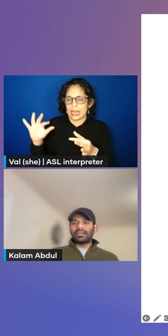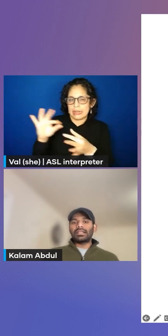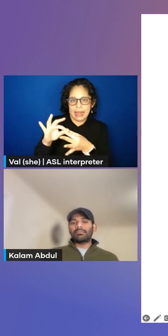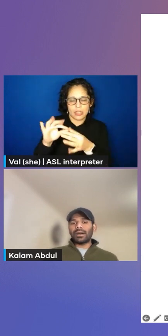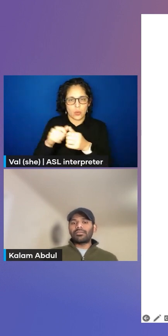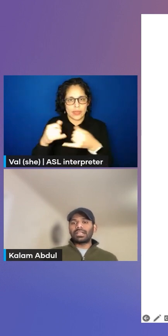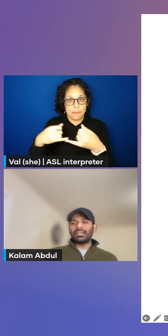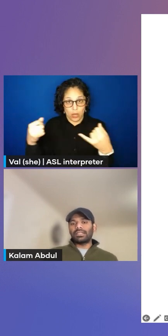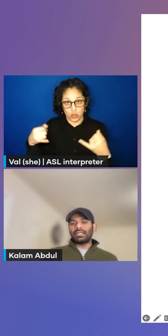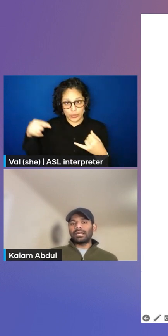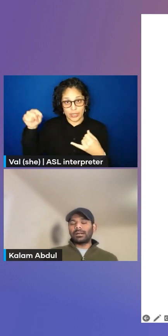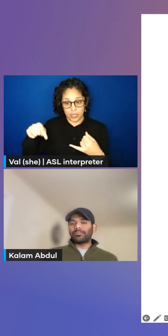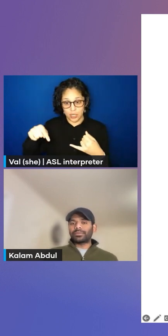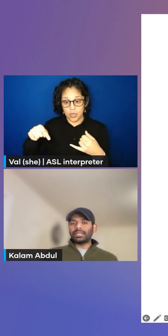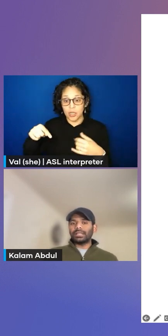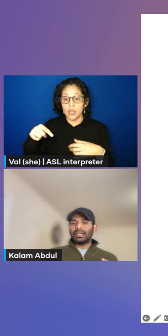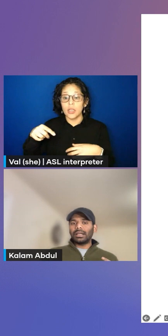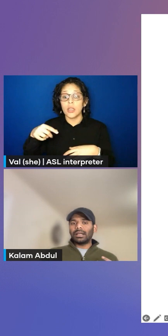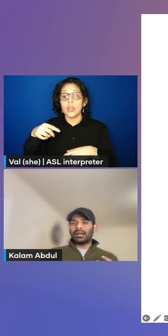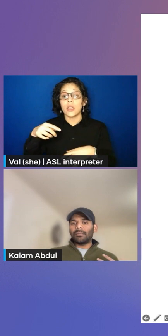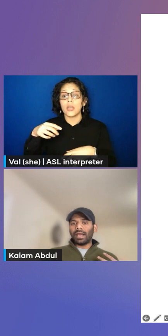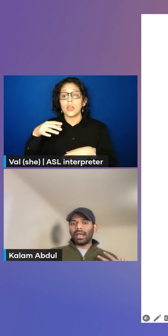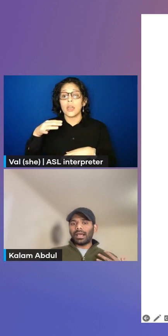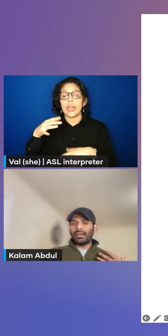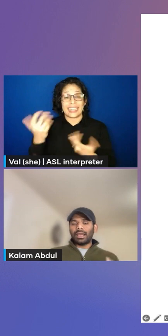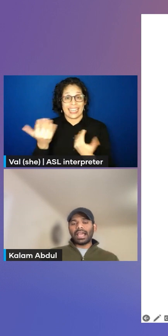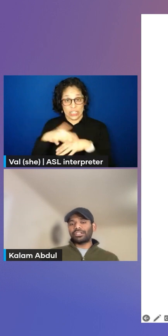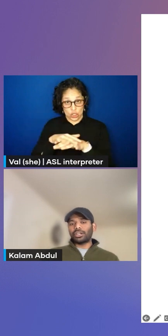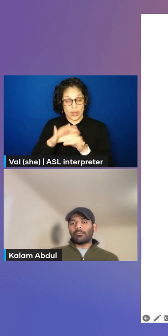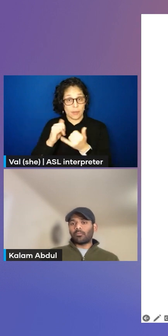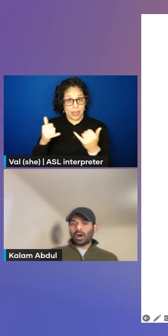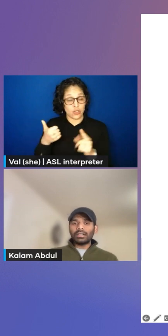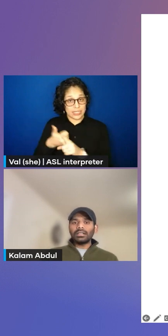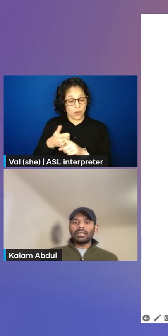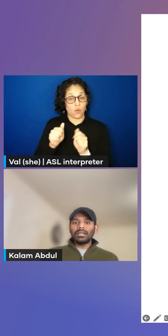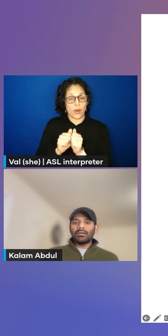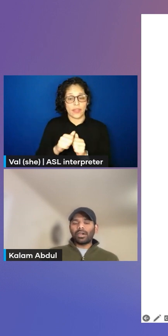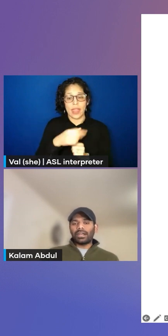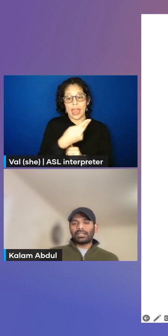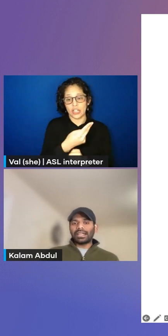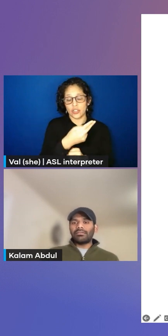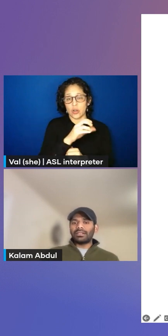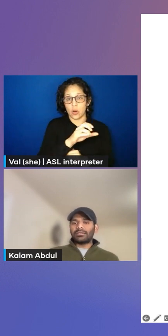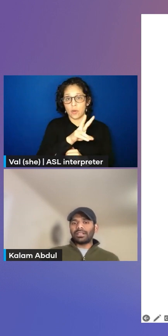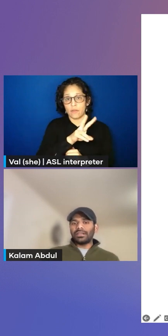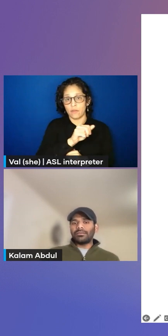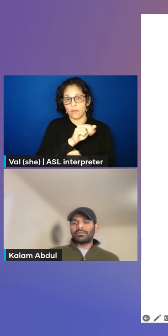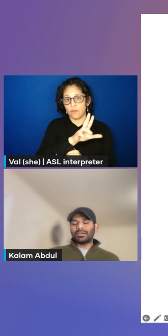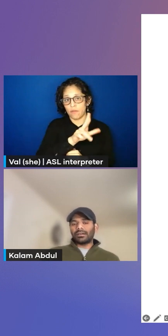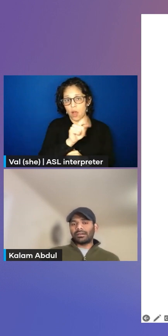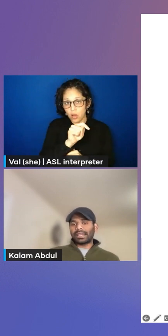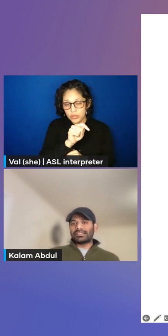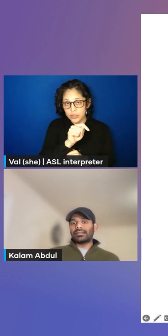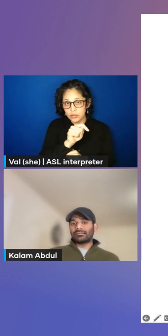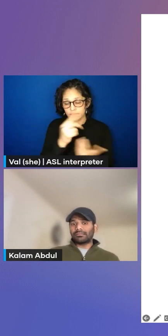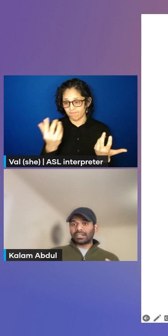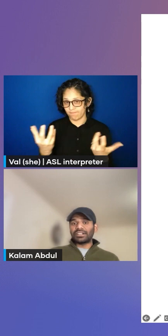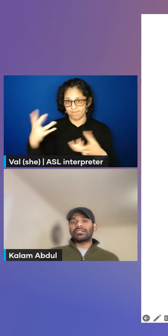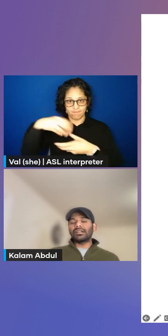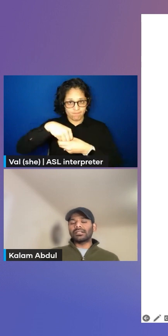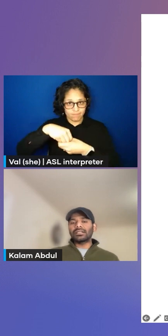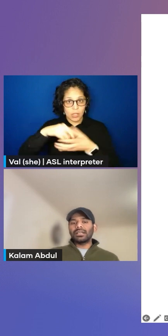boundary, integrate the boundary with the um, HashiCorp vault, where it can retrieve or gets